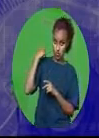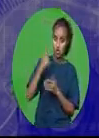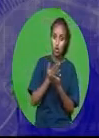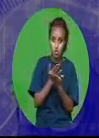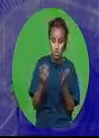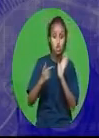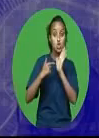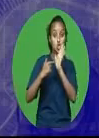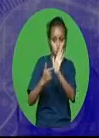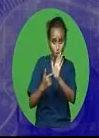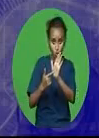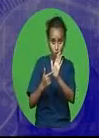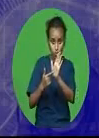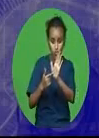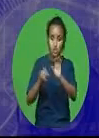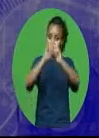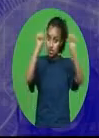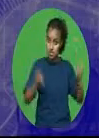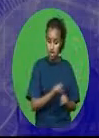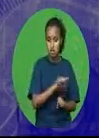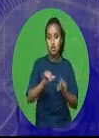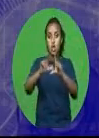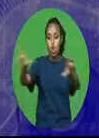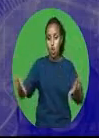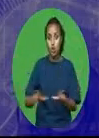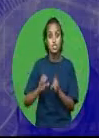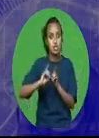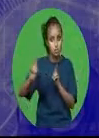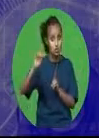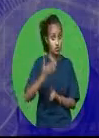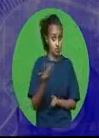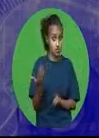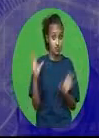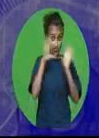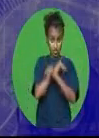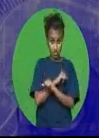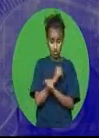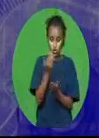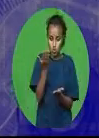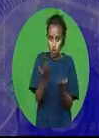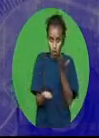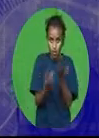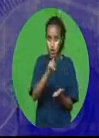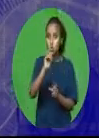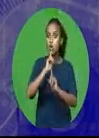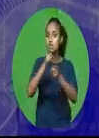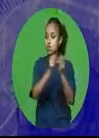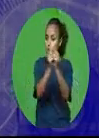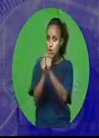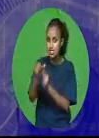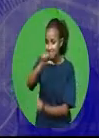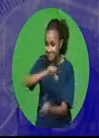the size and location dimensions of the object. When you finish, compare your answer with your